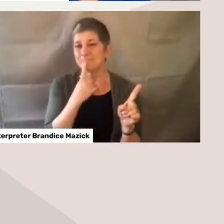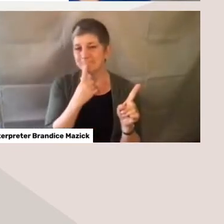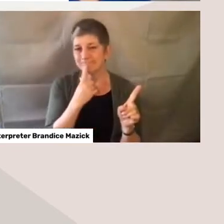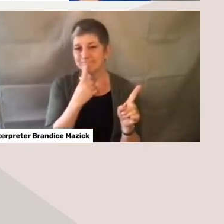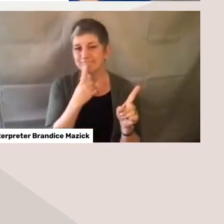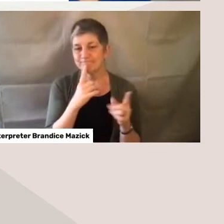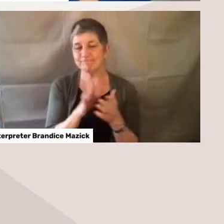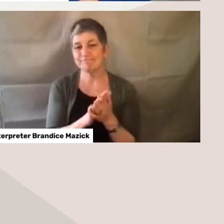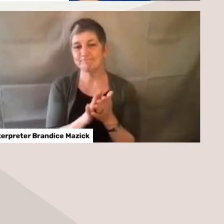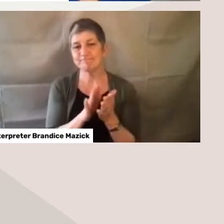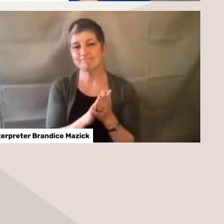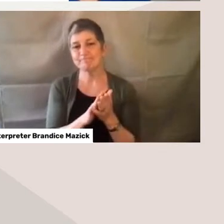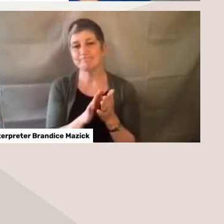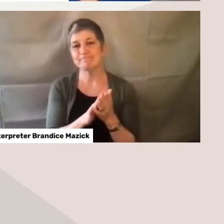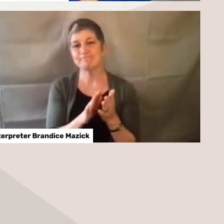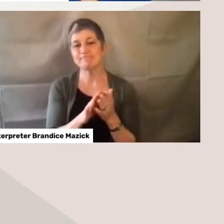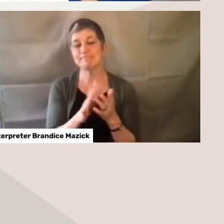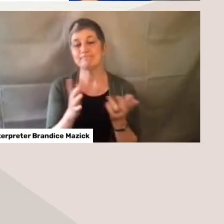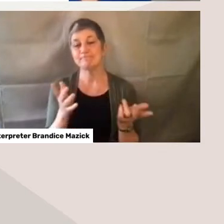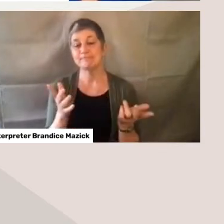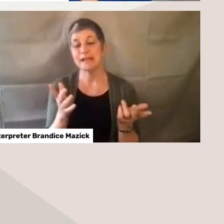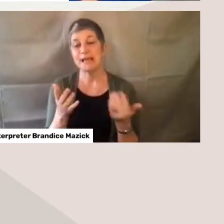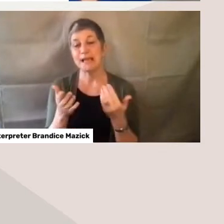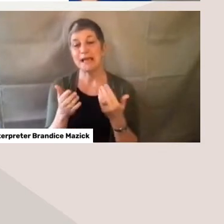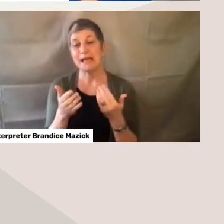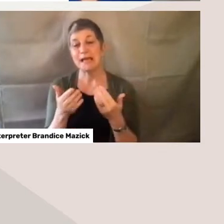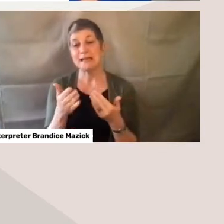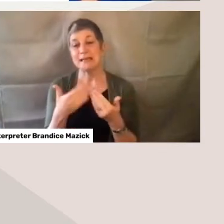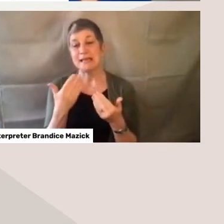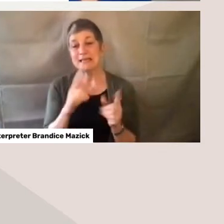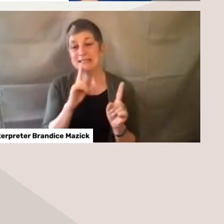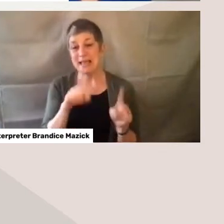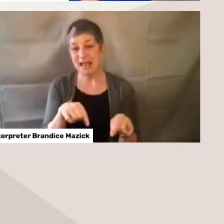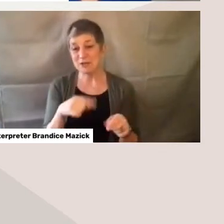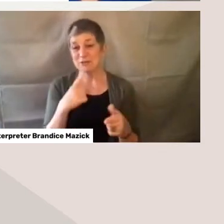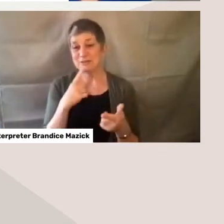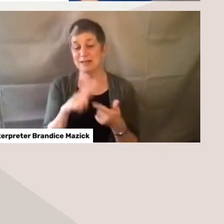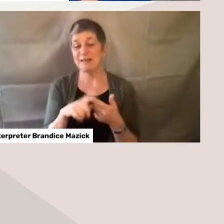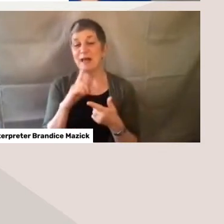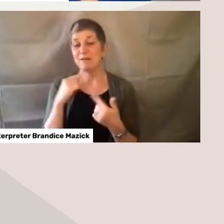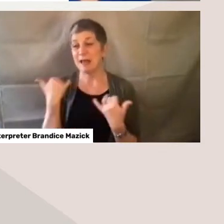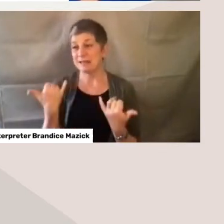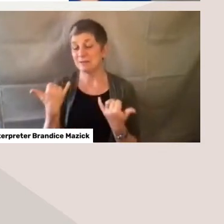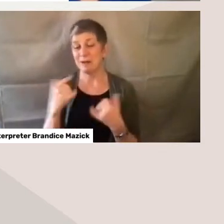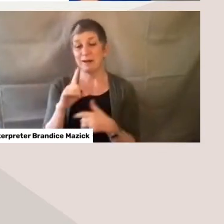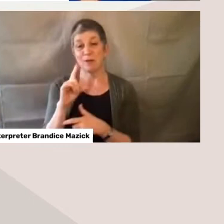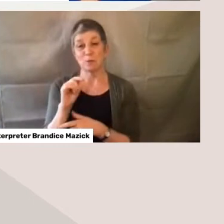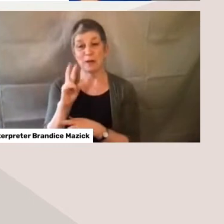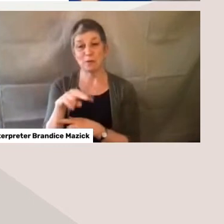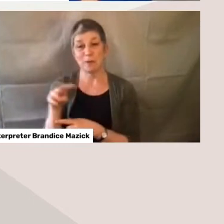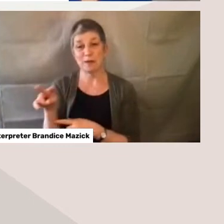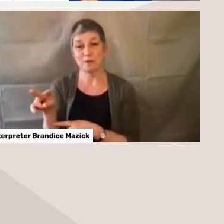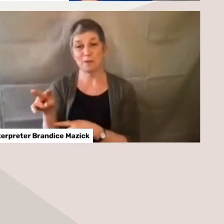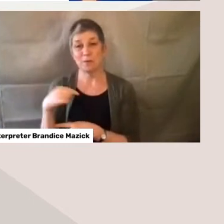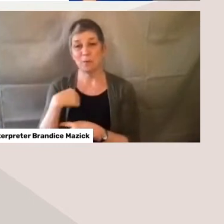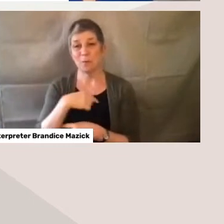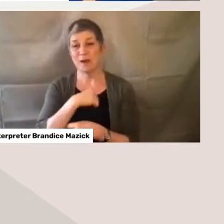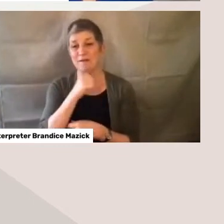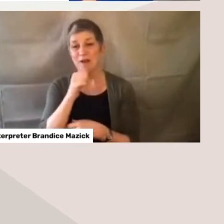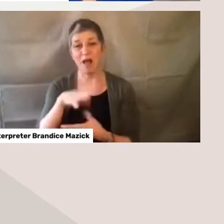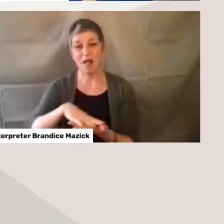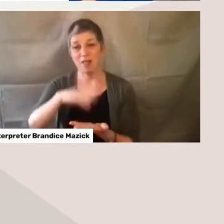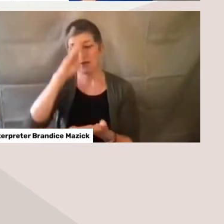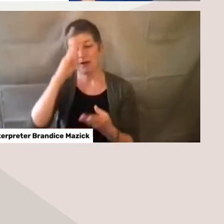The cookie cutter answer is that as of 2022, we have not learned how to